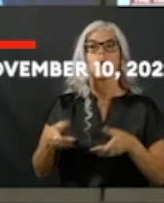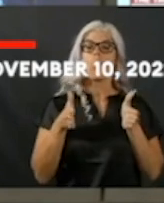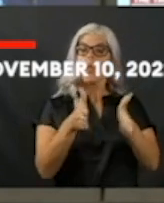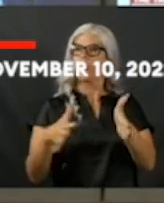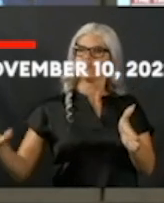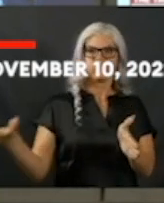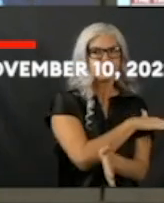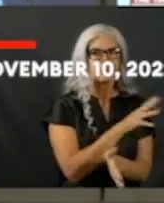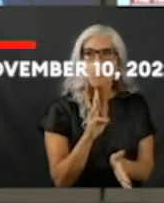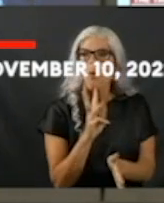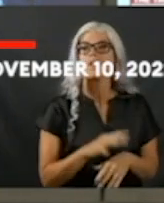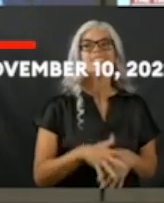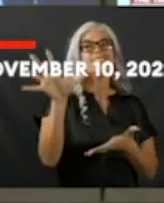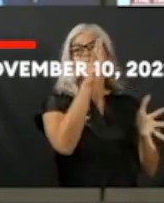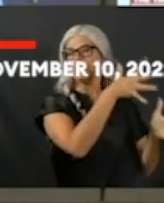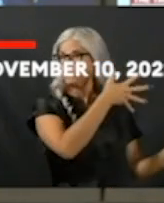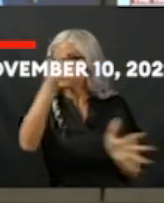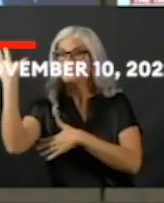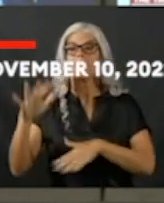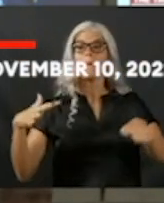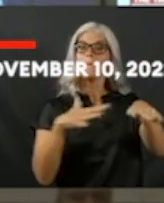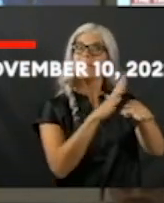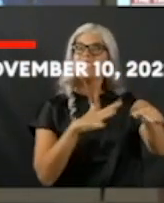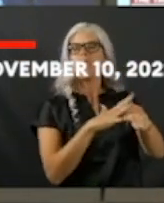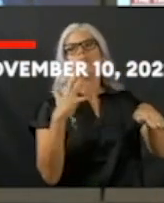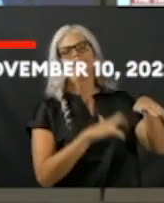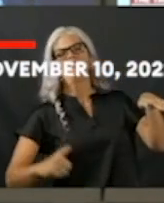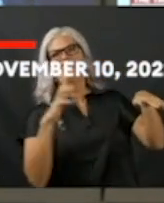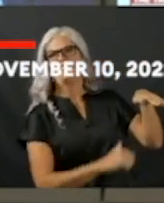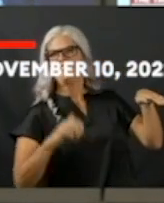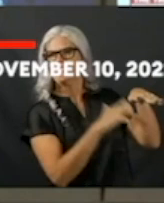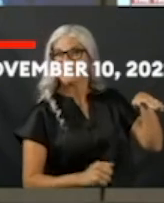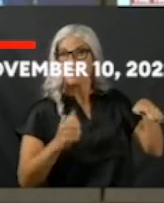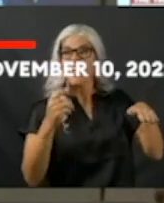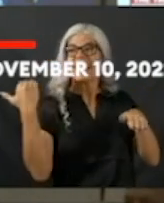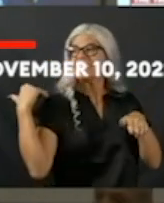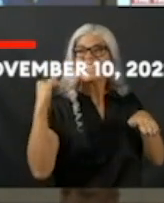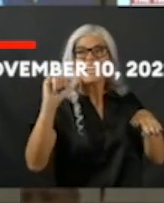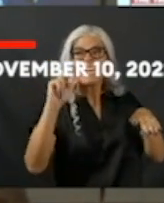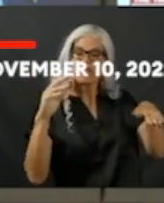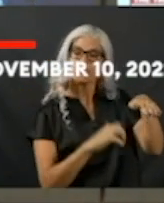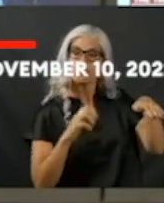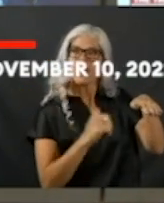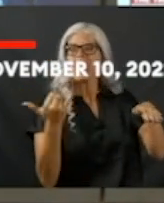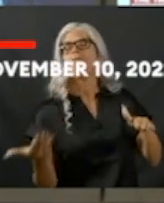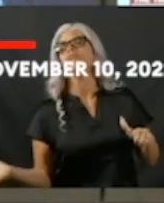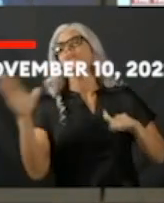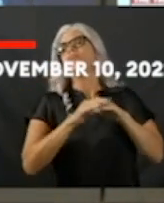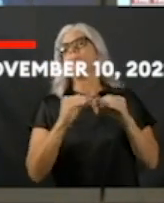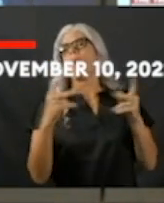surge. We've seen beach erosion, especially in areas that had already seen erosion from Hurricane Ian. And these are places like